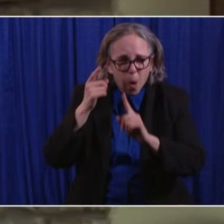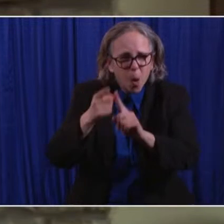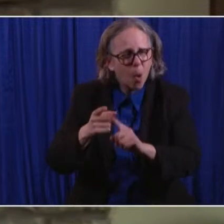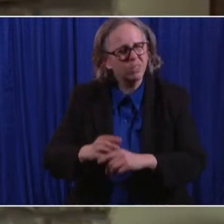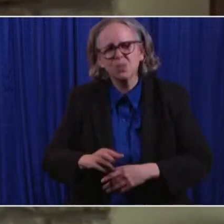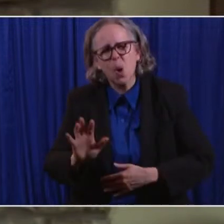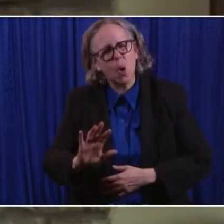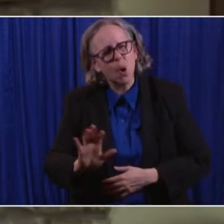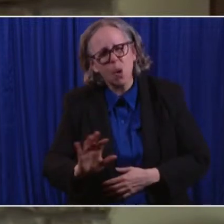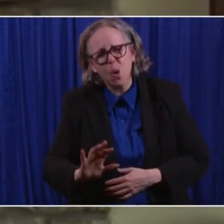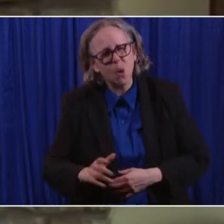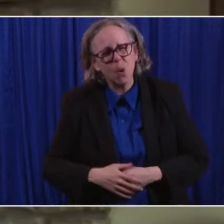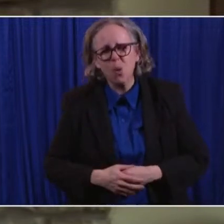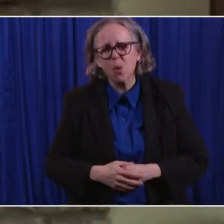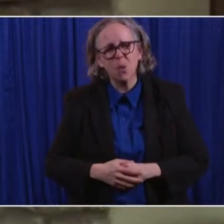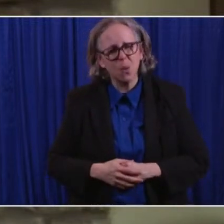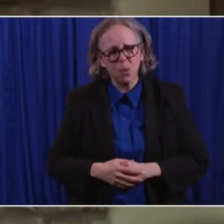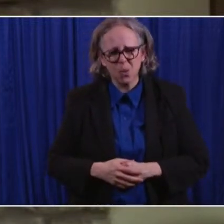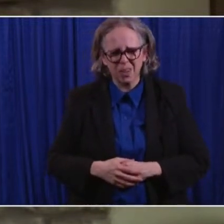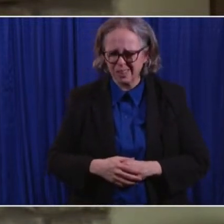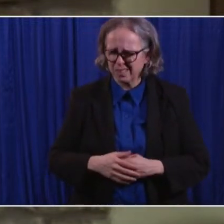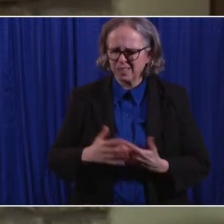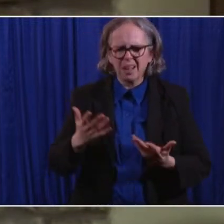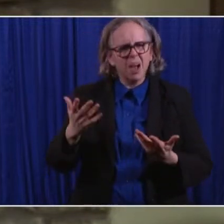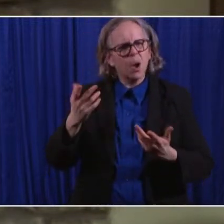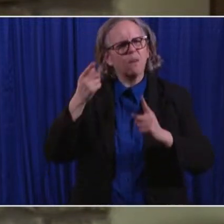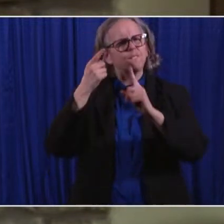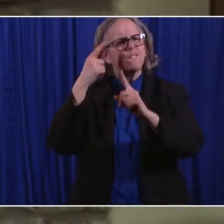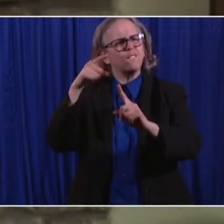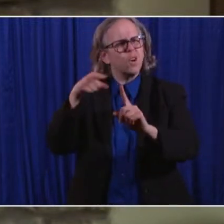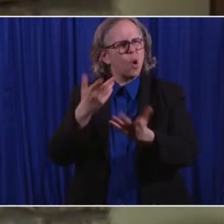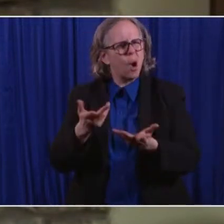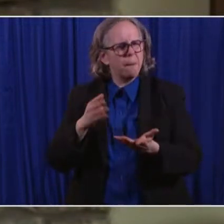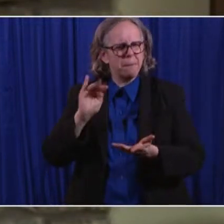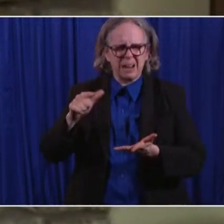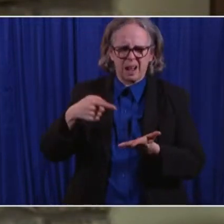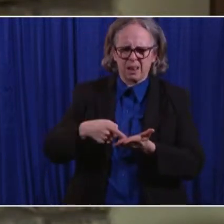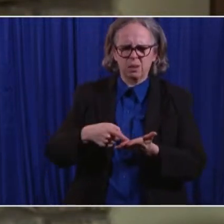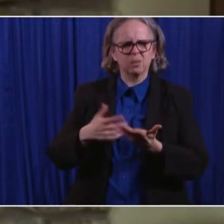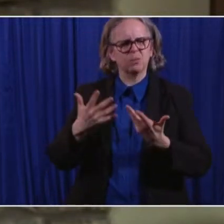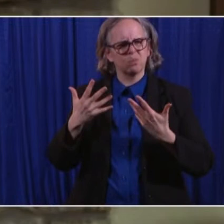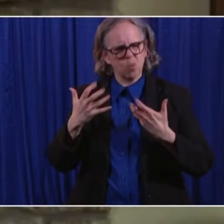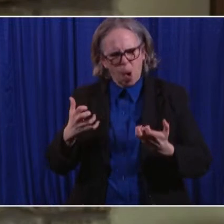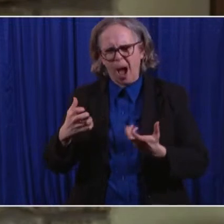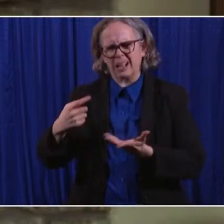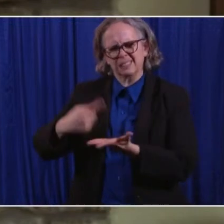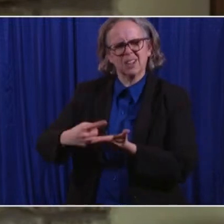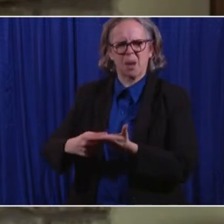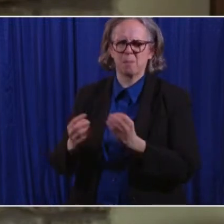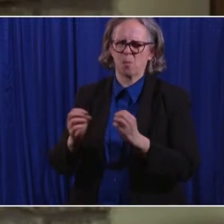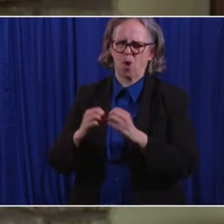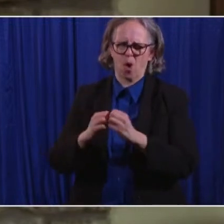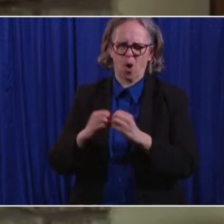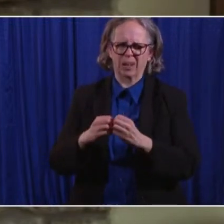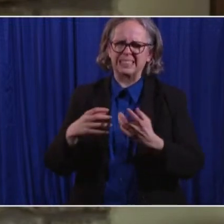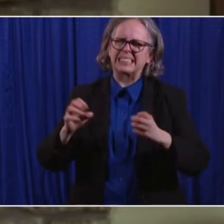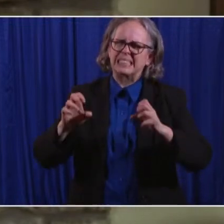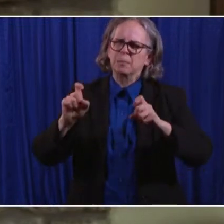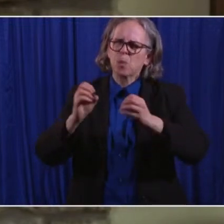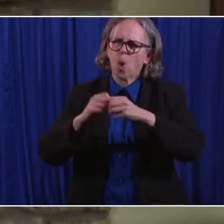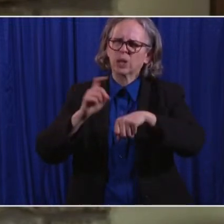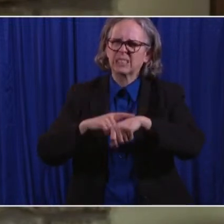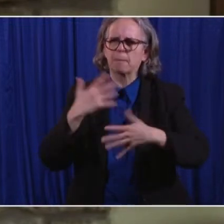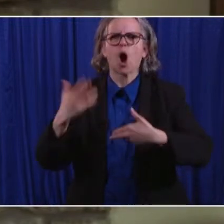again, as we look at this further and as people have a chance to reflect on it, I think they'll see that it's going to encourage a lot of